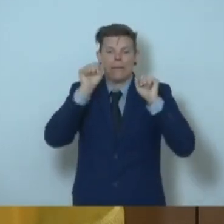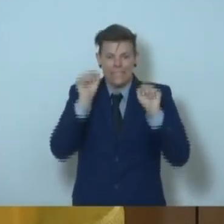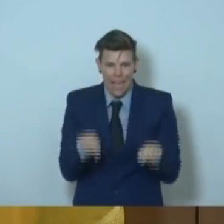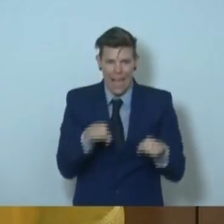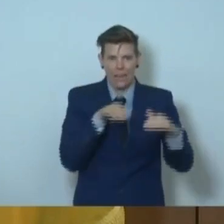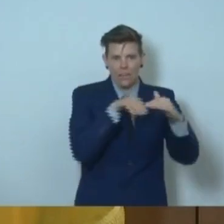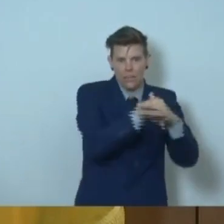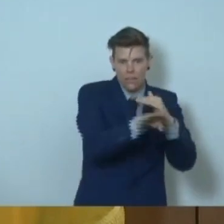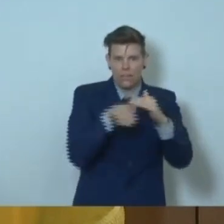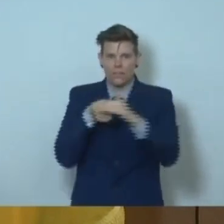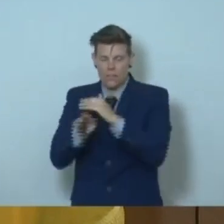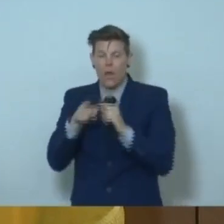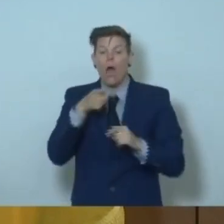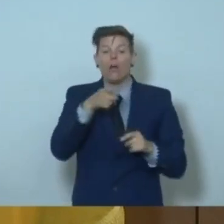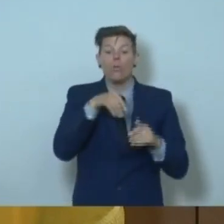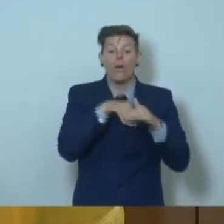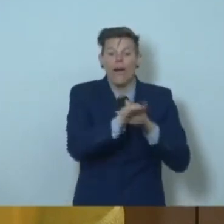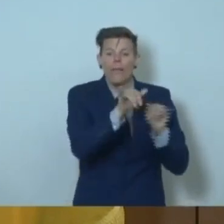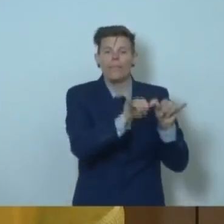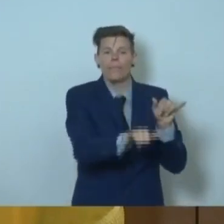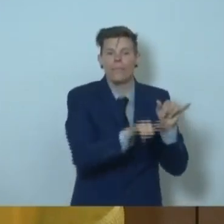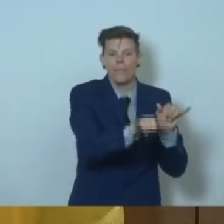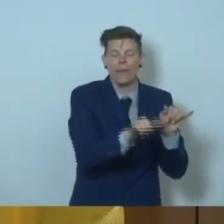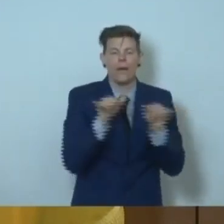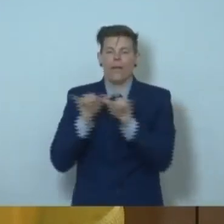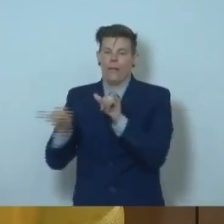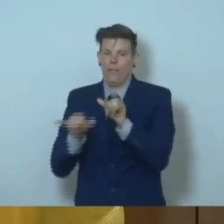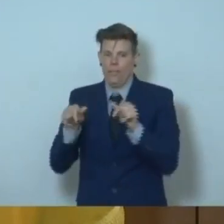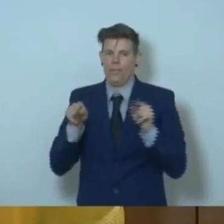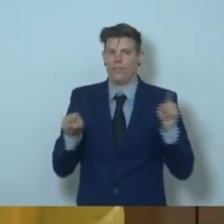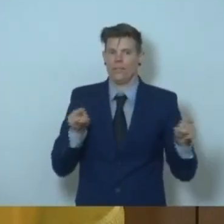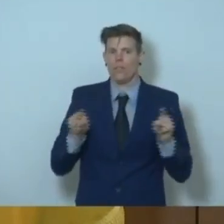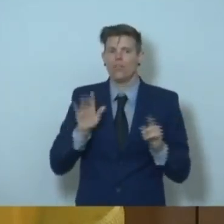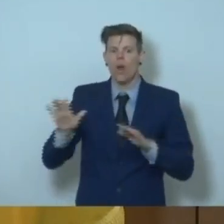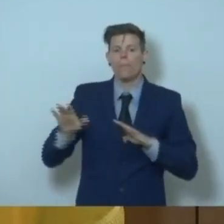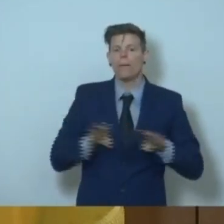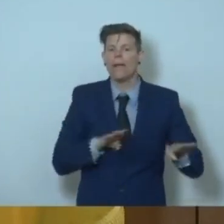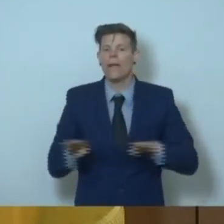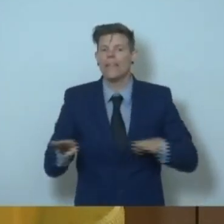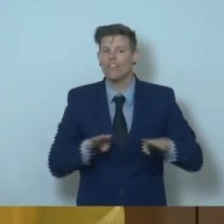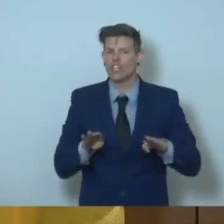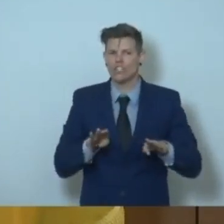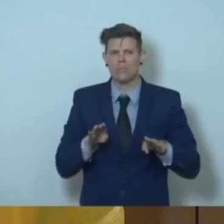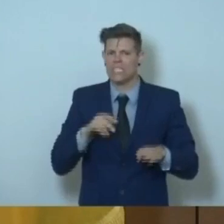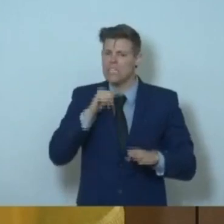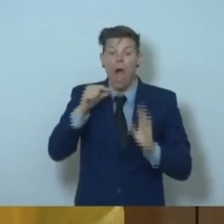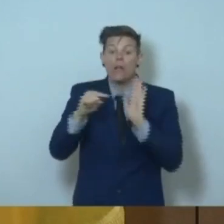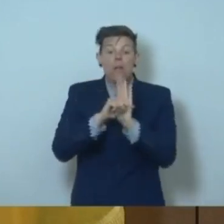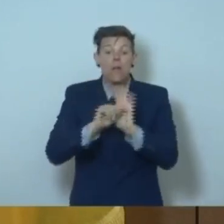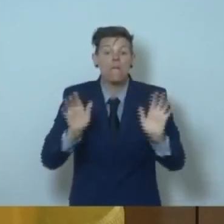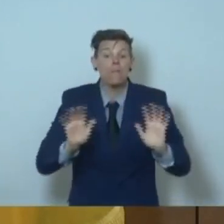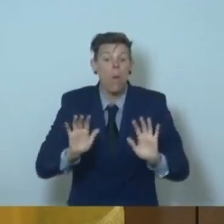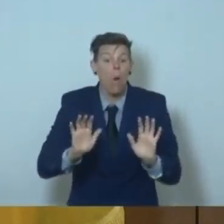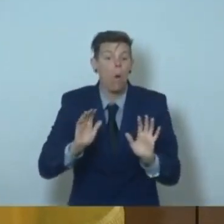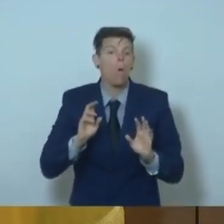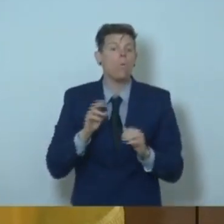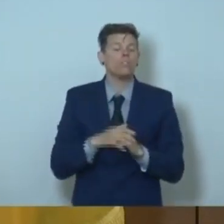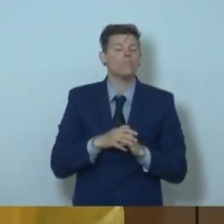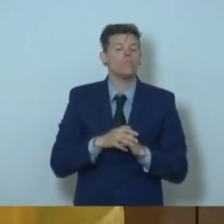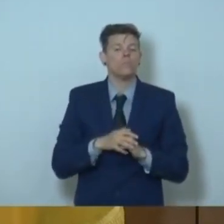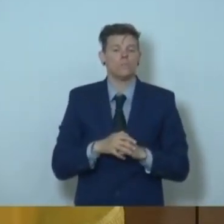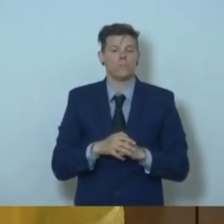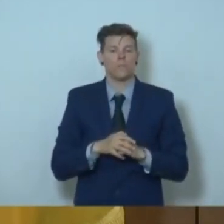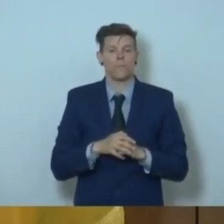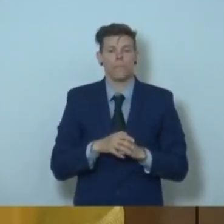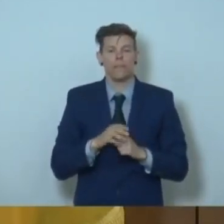stay? What do we know about people's behavior? I mean this in not a negative way, but if you have a snack